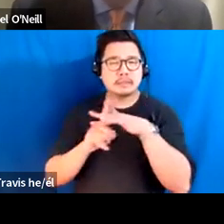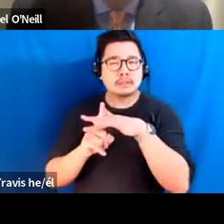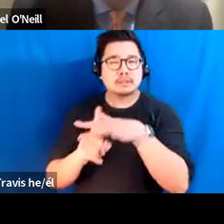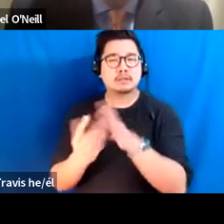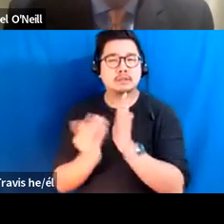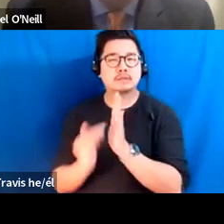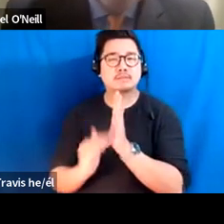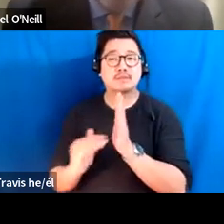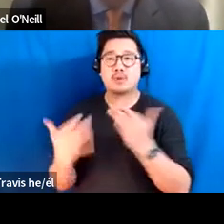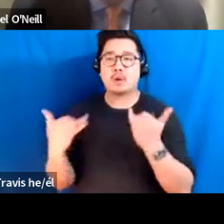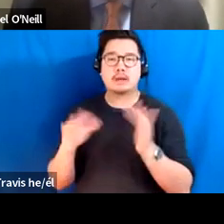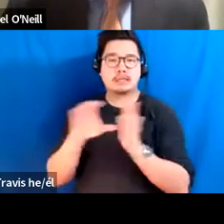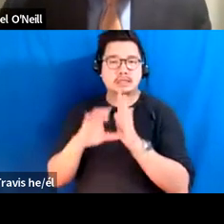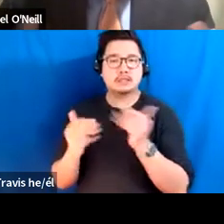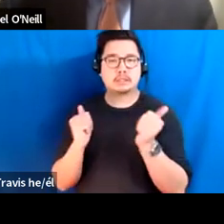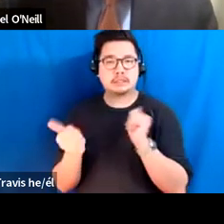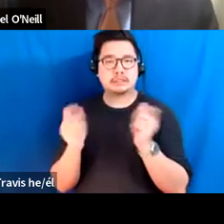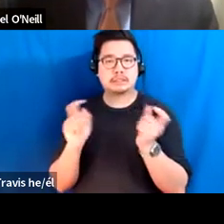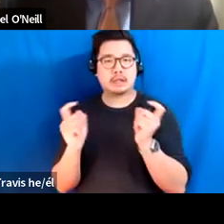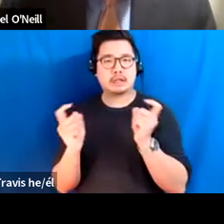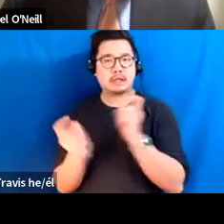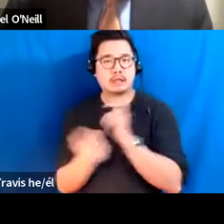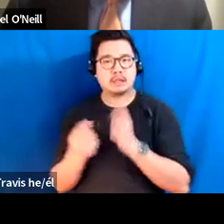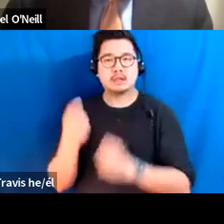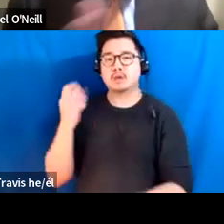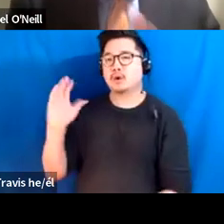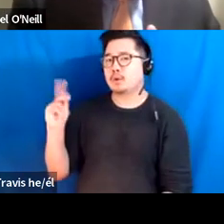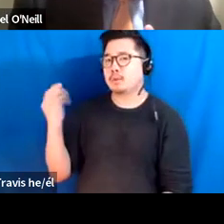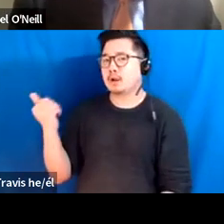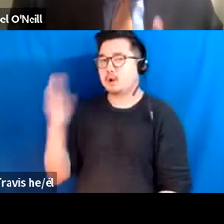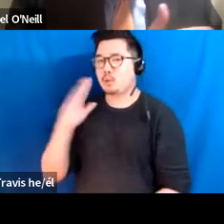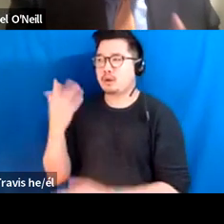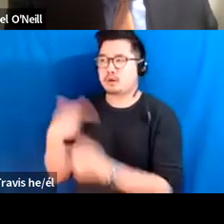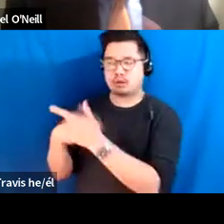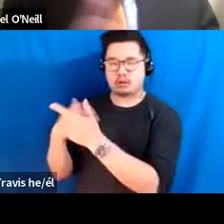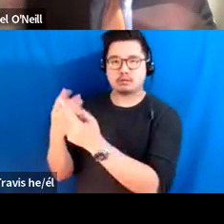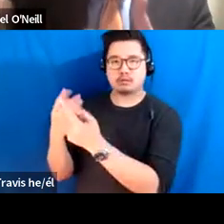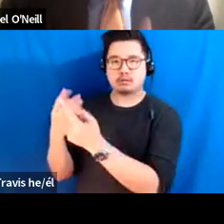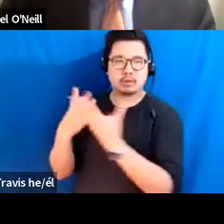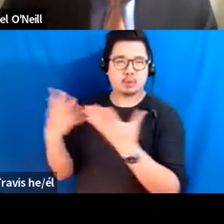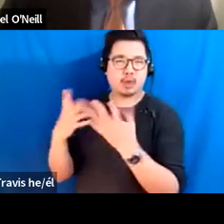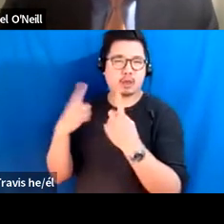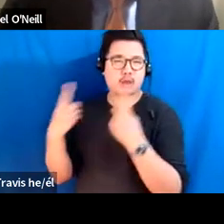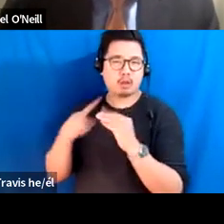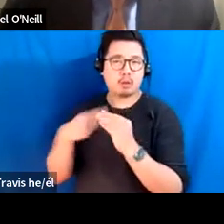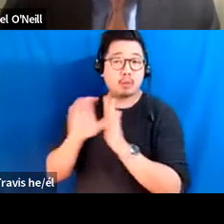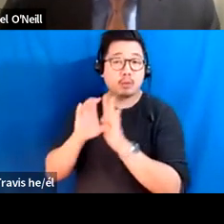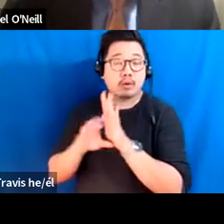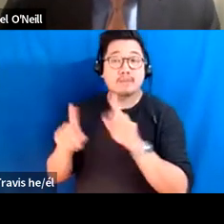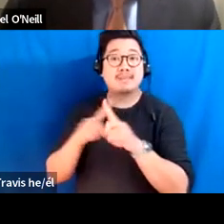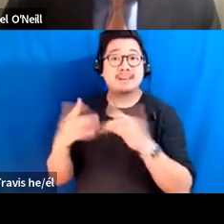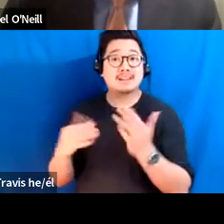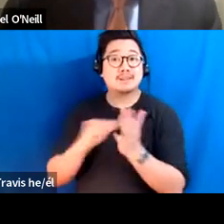living and breathing it does adapt kokak will come back to us with additional thoughts we will learn particularly as our students are now coming